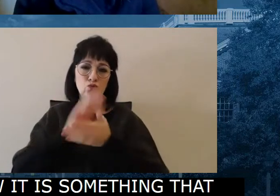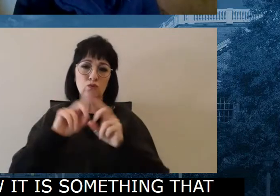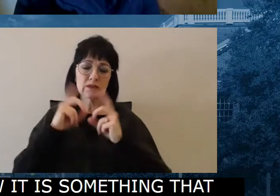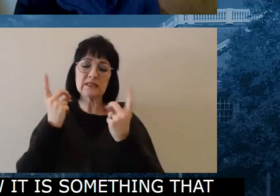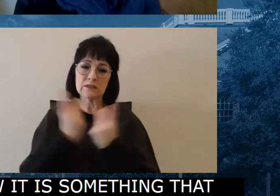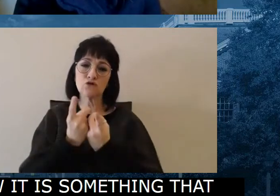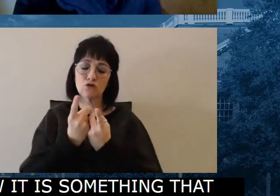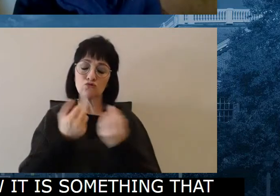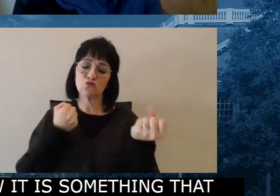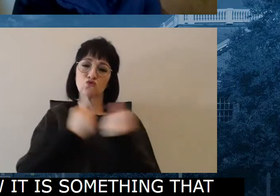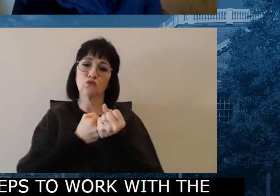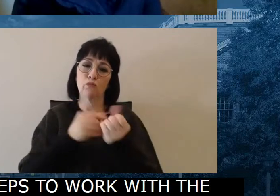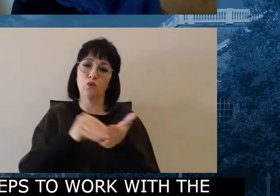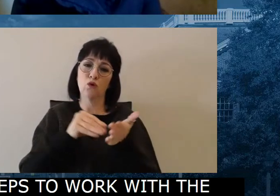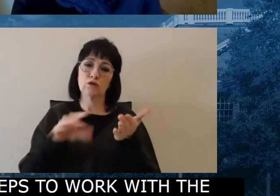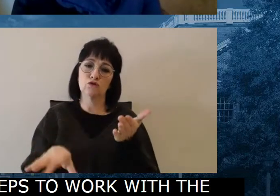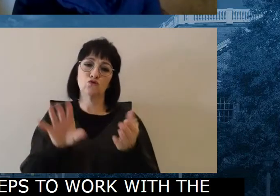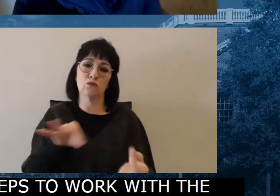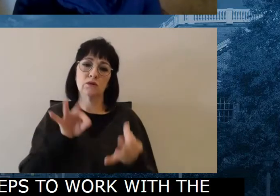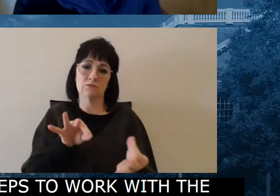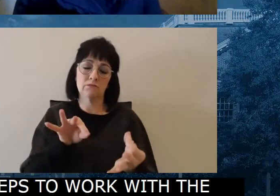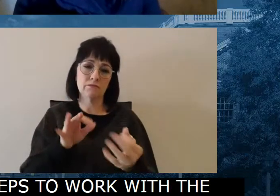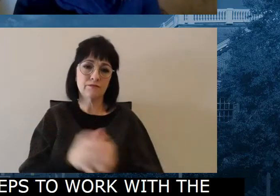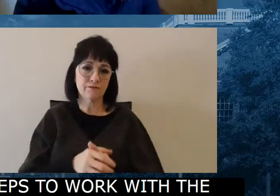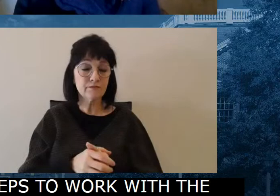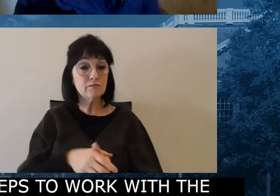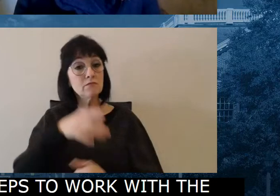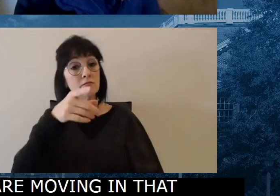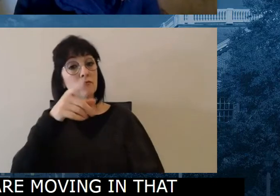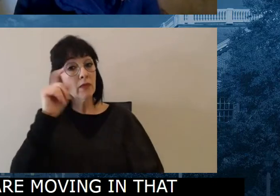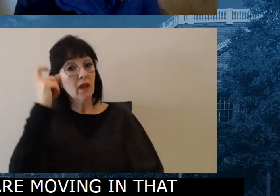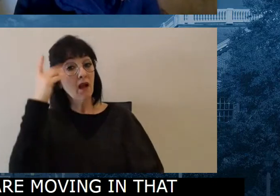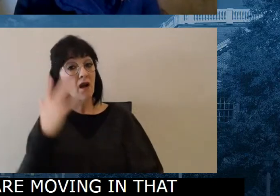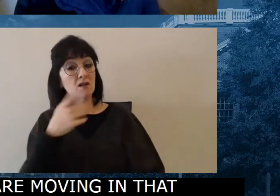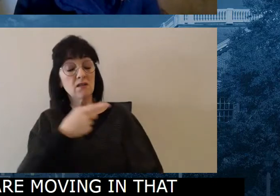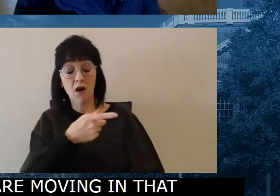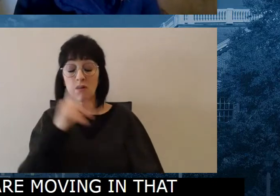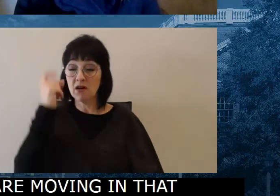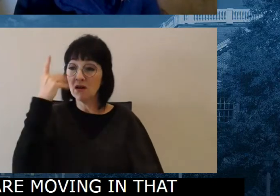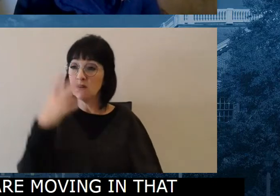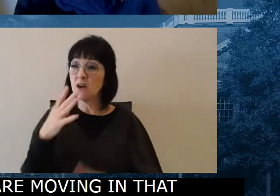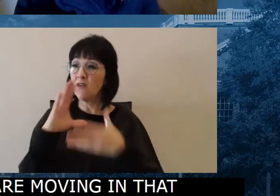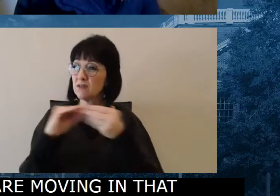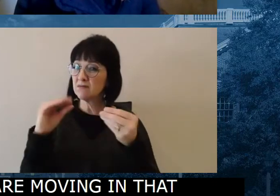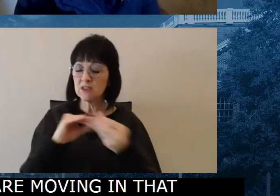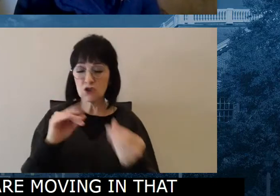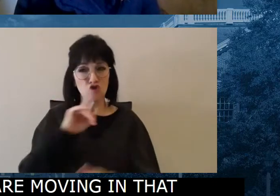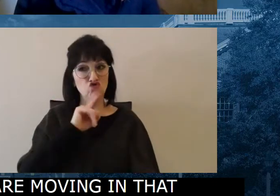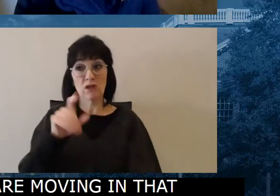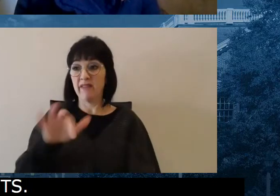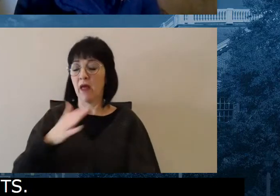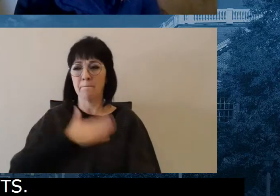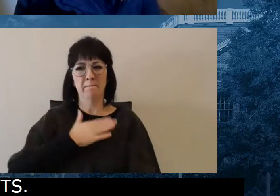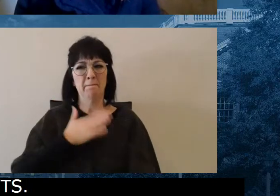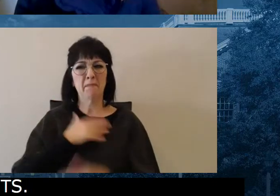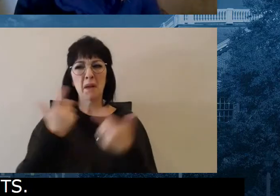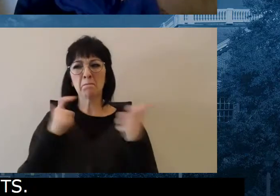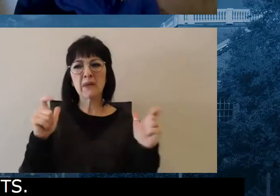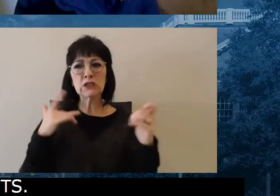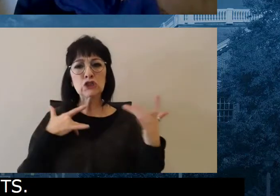may, as governor, this is one of my biggest concerns in terms of the effect of COVID-19 on our